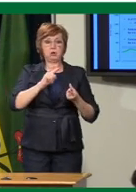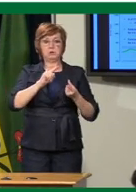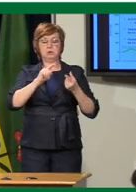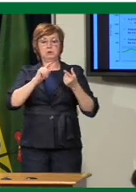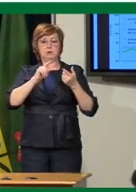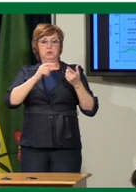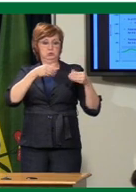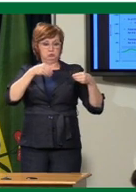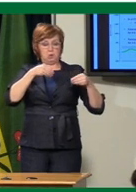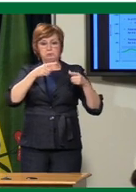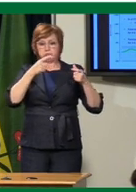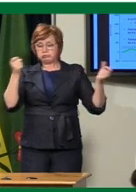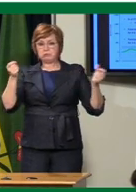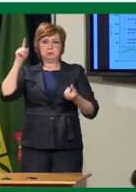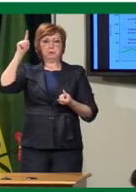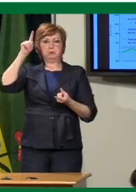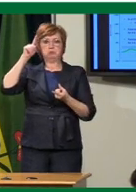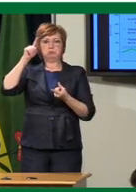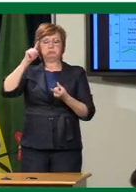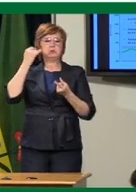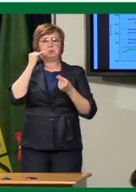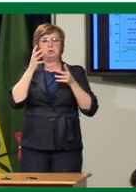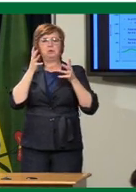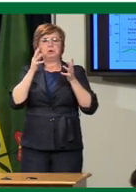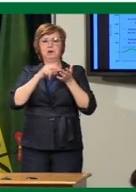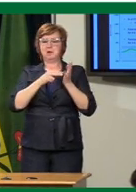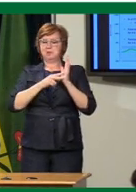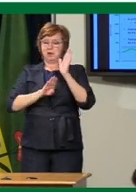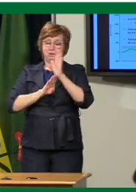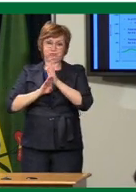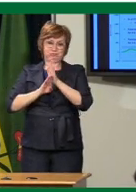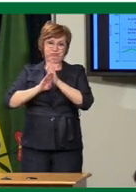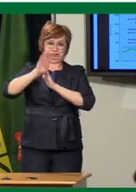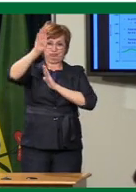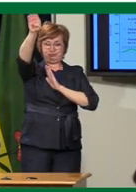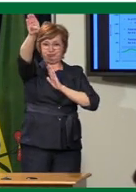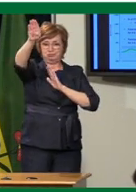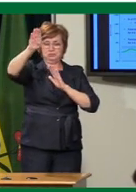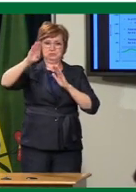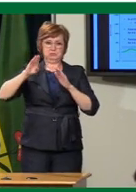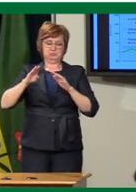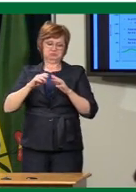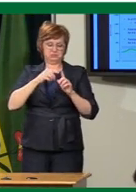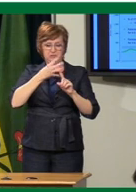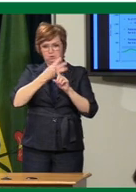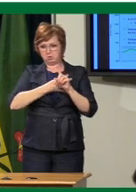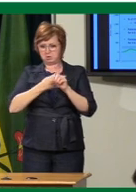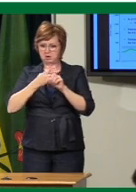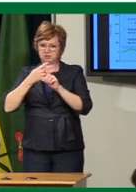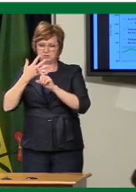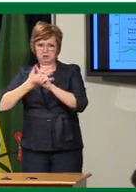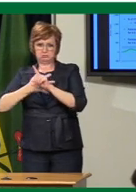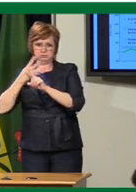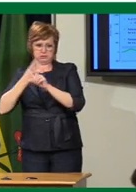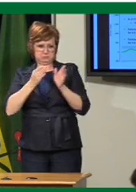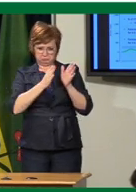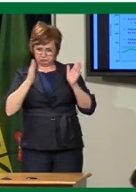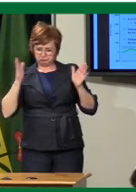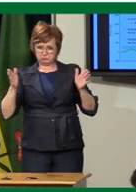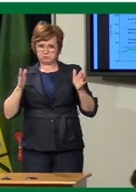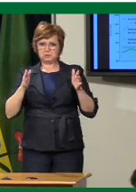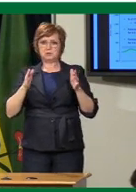system over the next 4 to 6 month period. And likewise, for that same period, COVID ICU demand would be